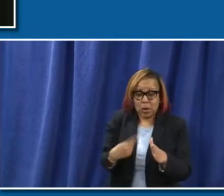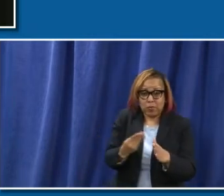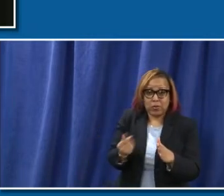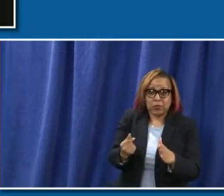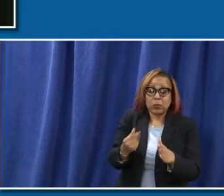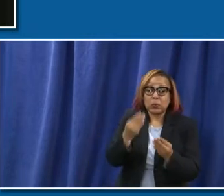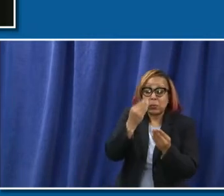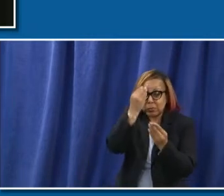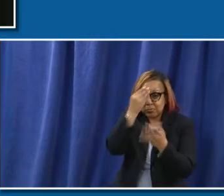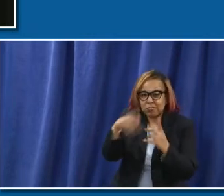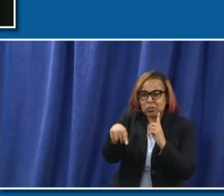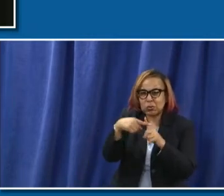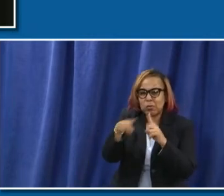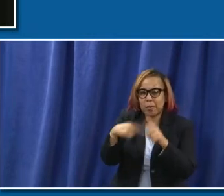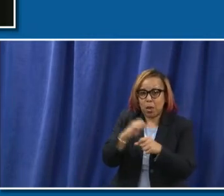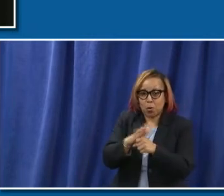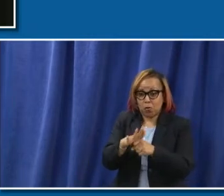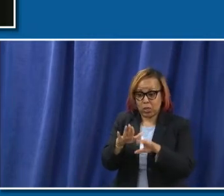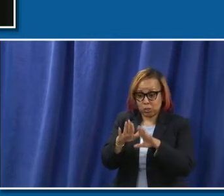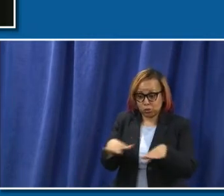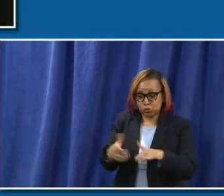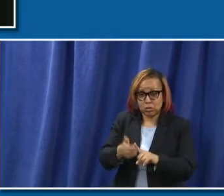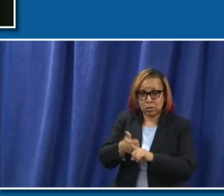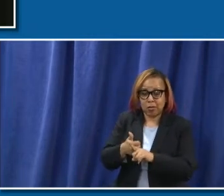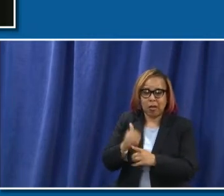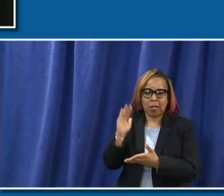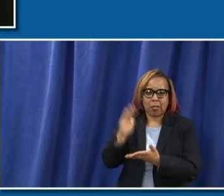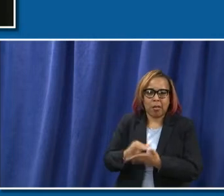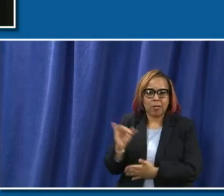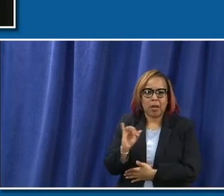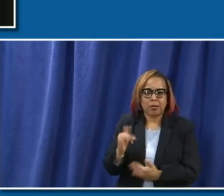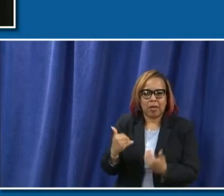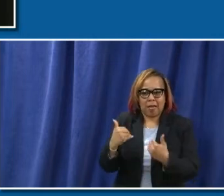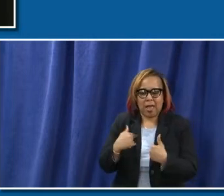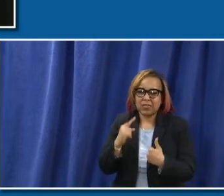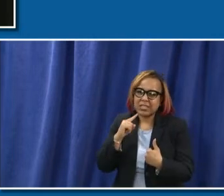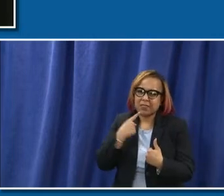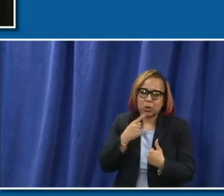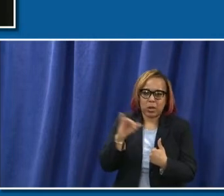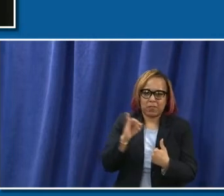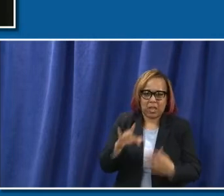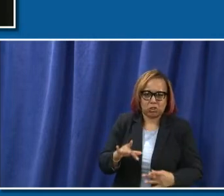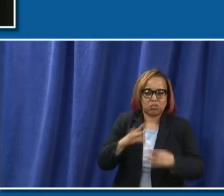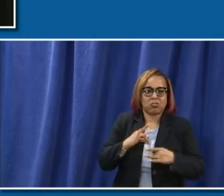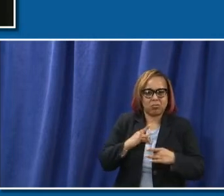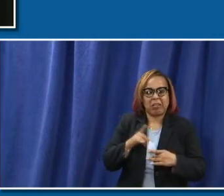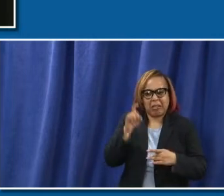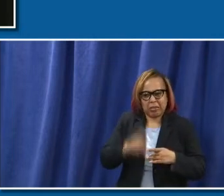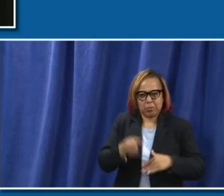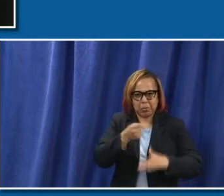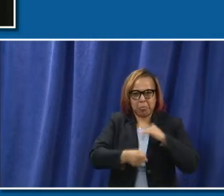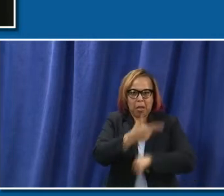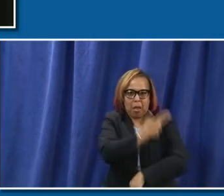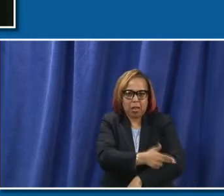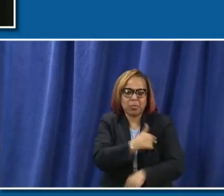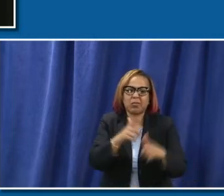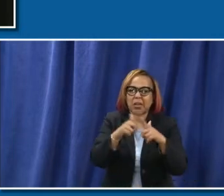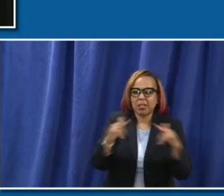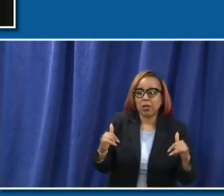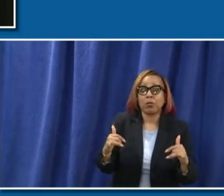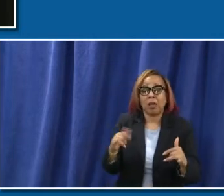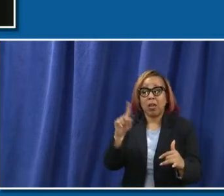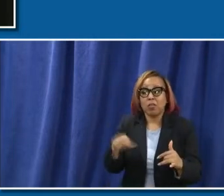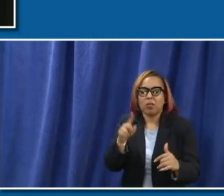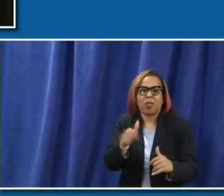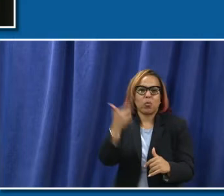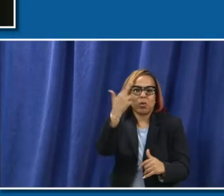good news about COVID is that children are much less likely to have severe infection, need to be hospitalized, et cetera. And it's one of